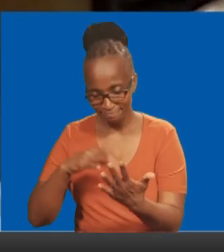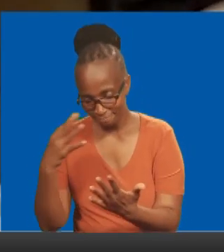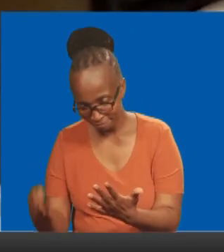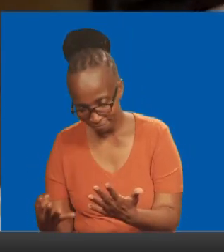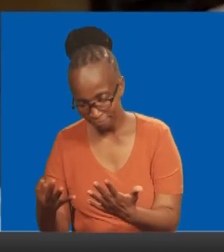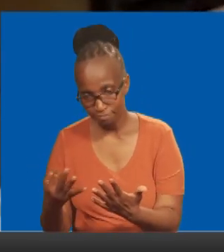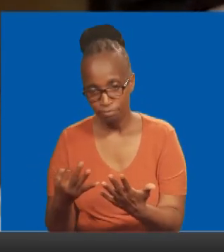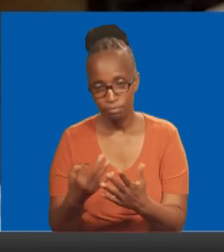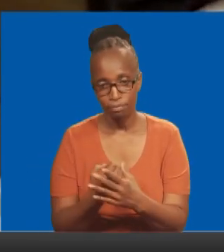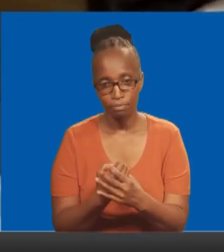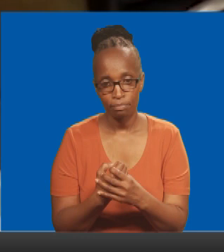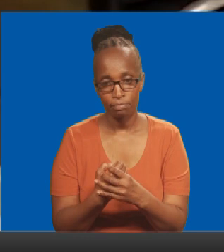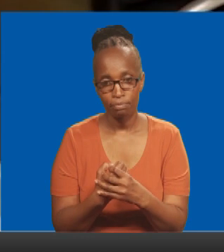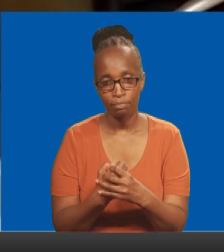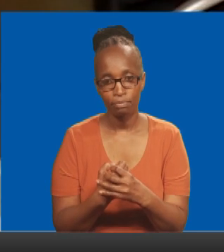nikaanguka.